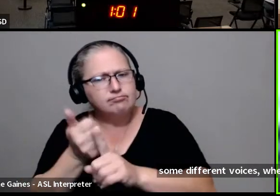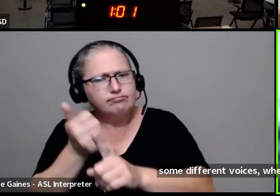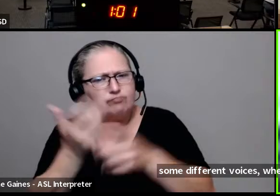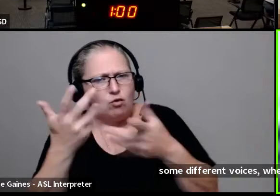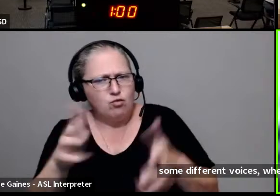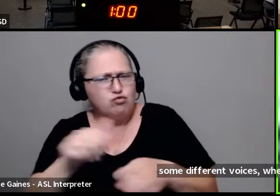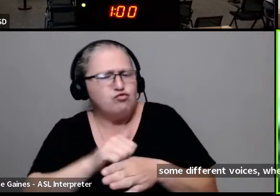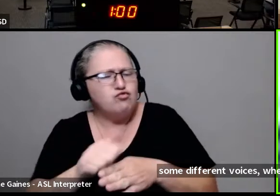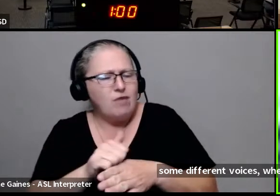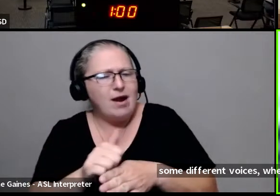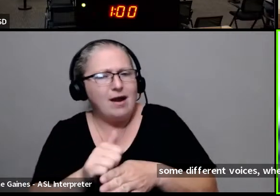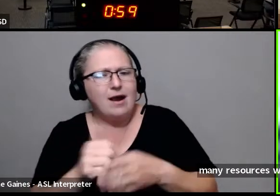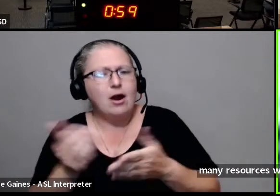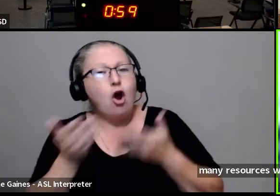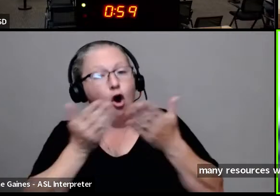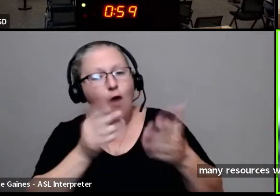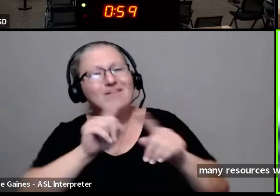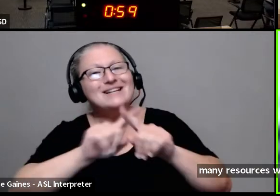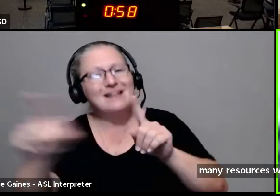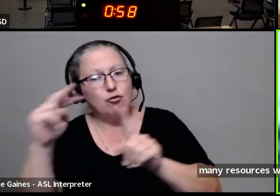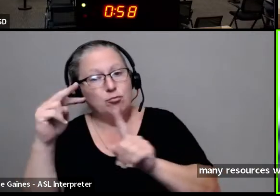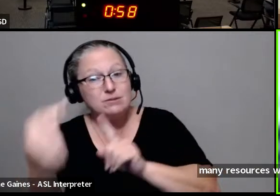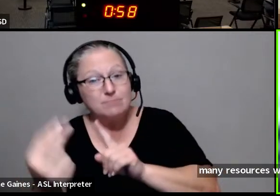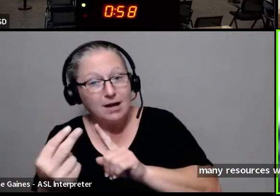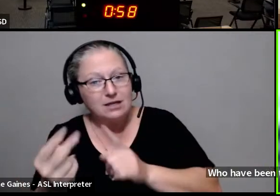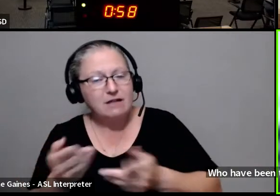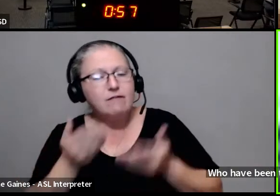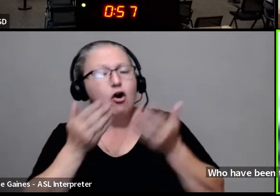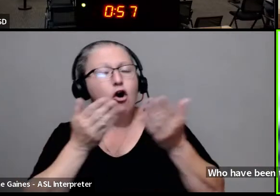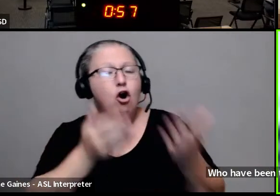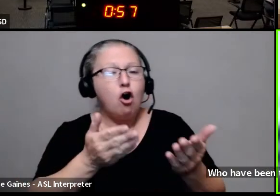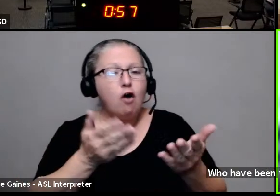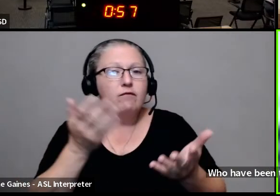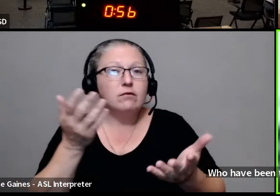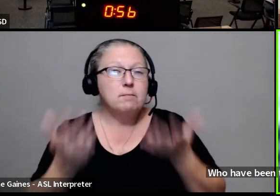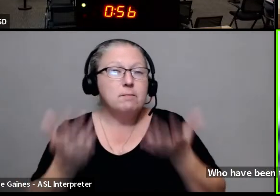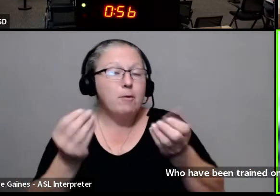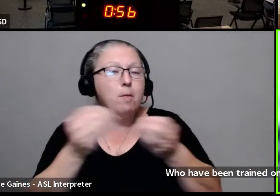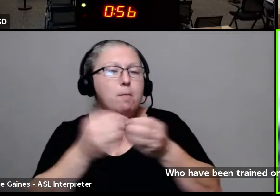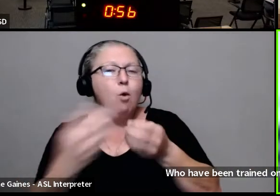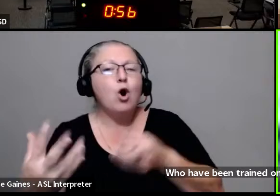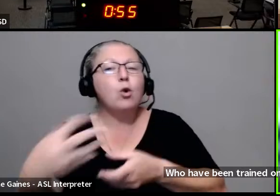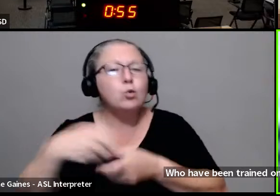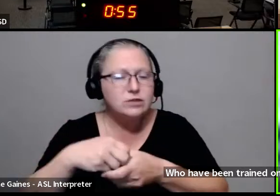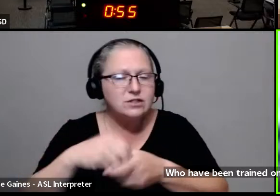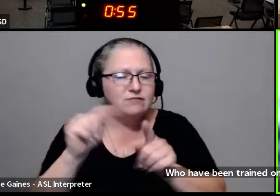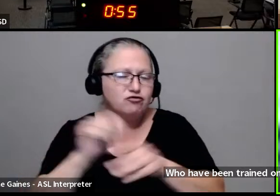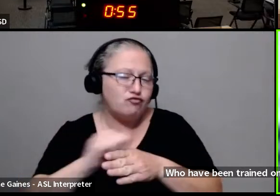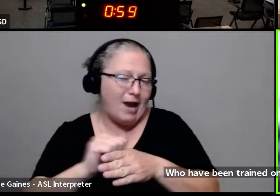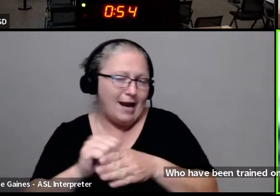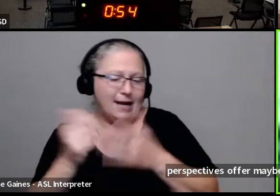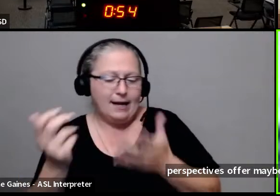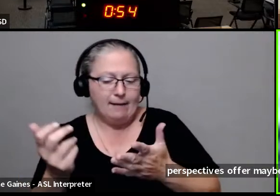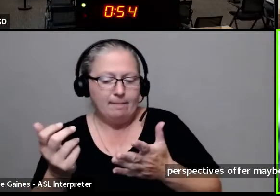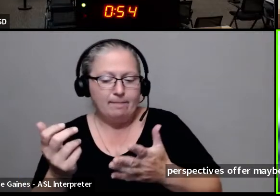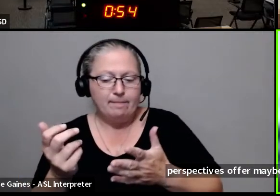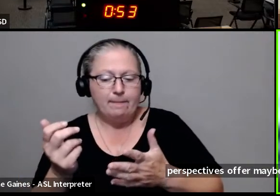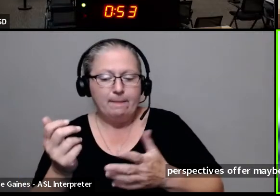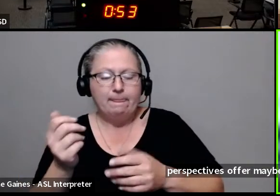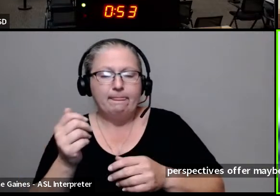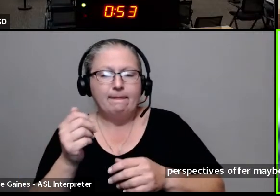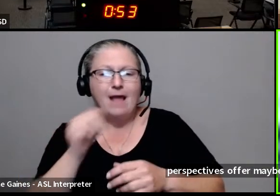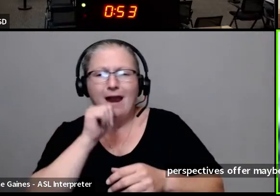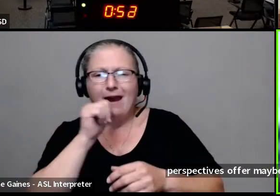on this to offer different perspectives, offer maybe more inclusive training that doesn't make half